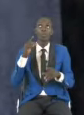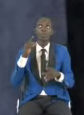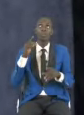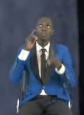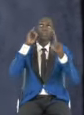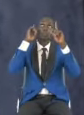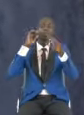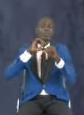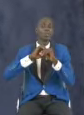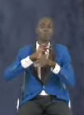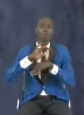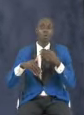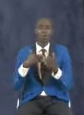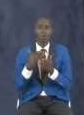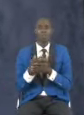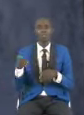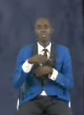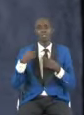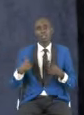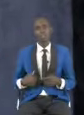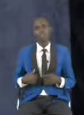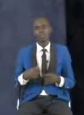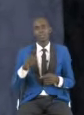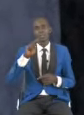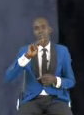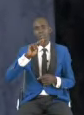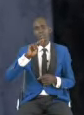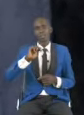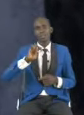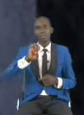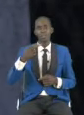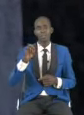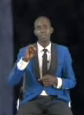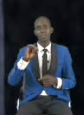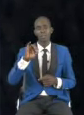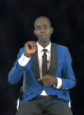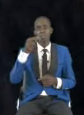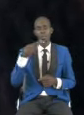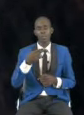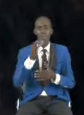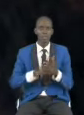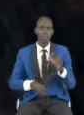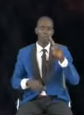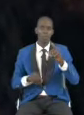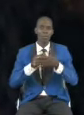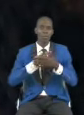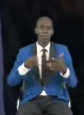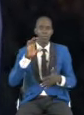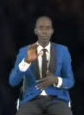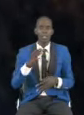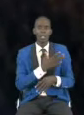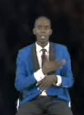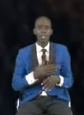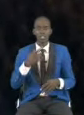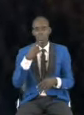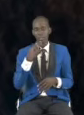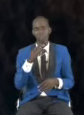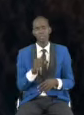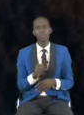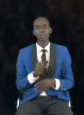their heart. Nehemiah chapter 1 verse 5, and said,